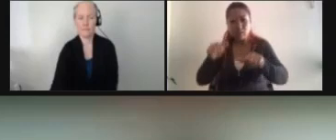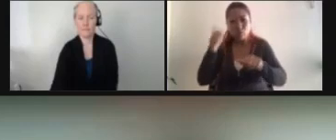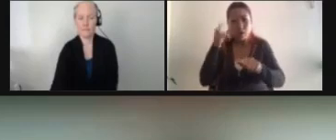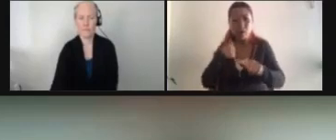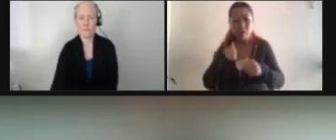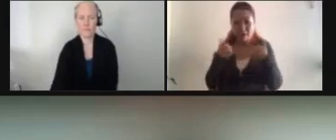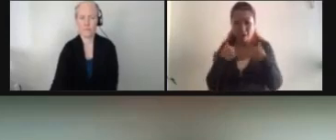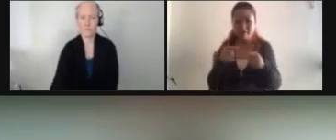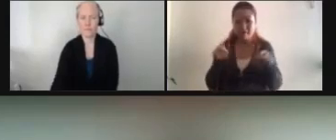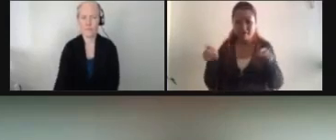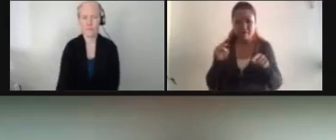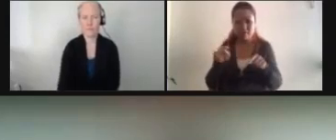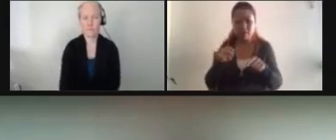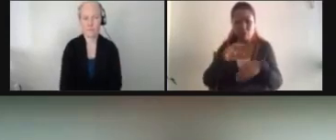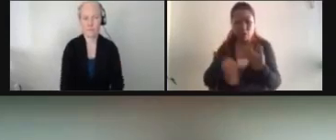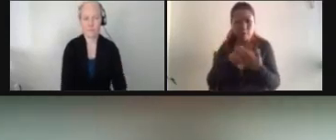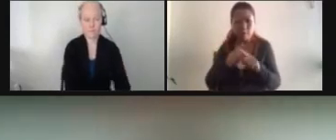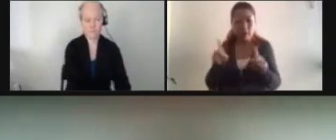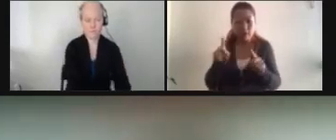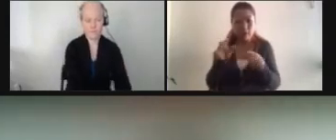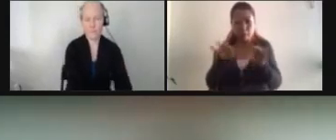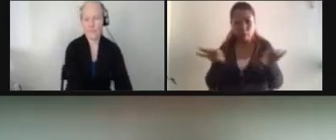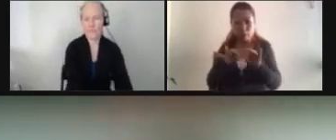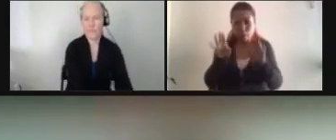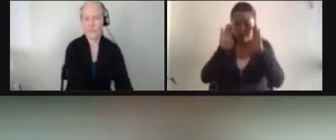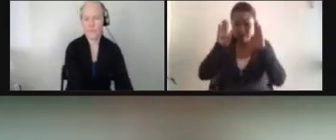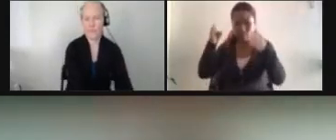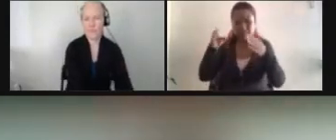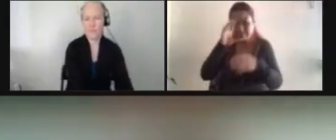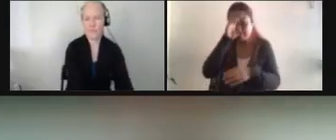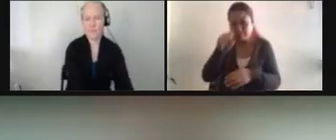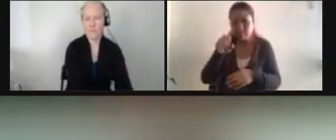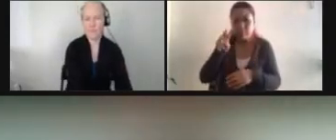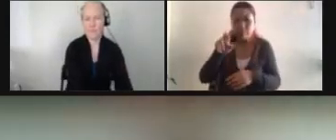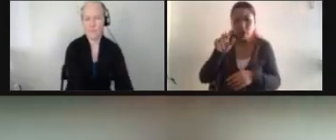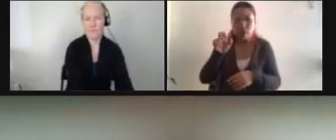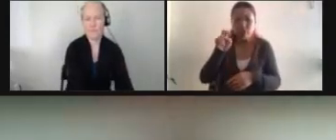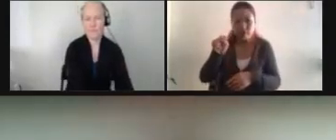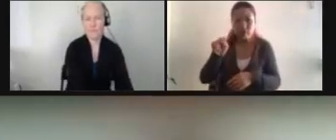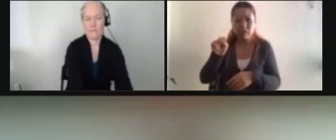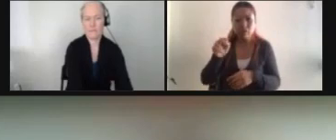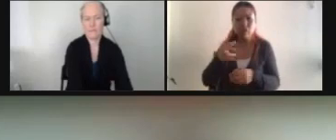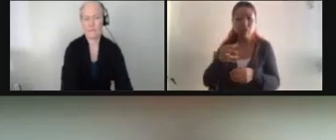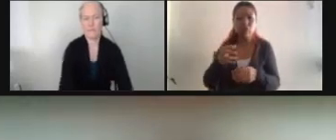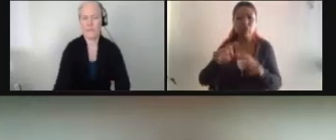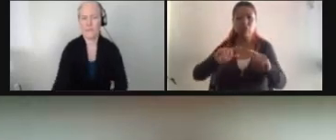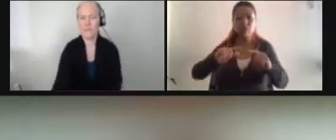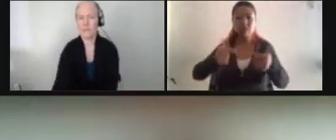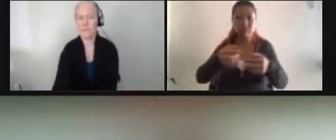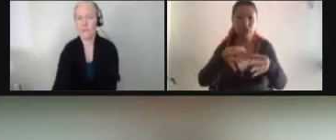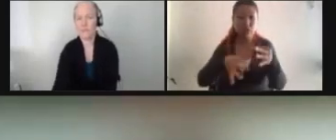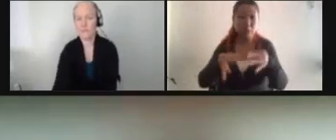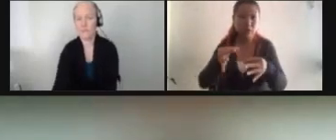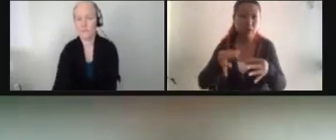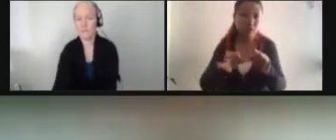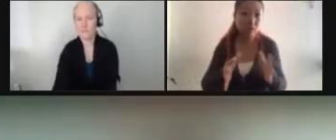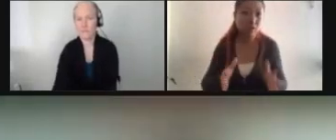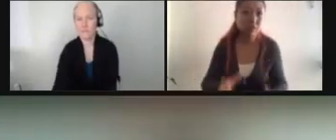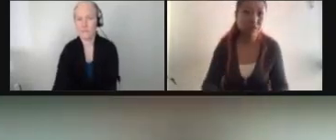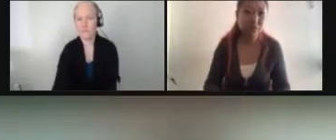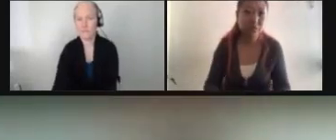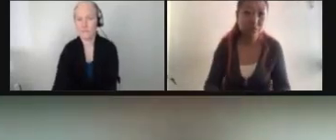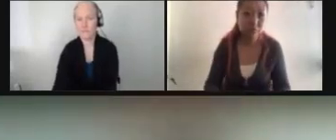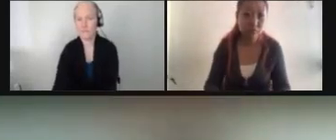What matters is that we are Martians. And so to kind of sum up here, sort of 3 big takeaways for